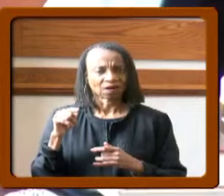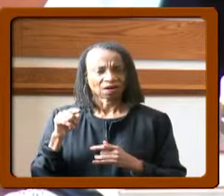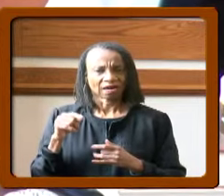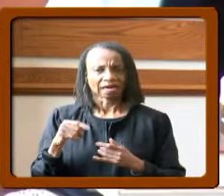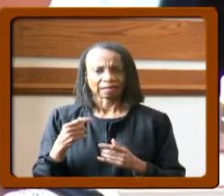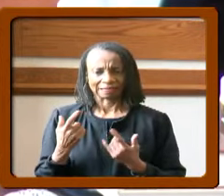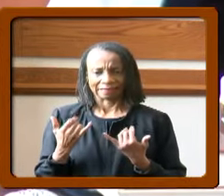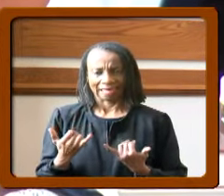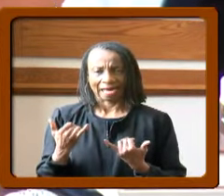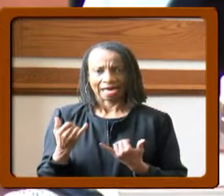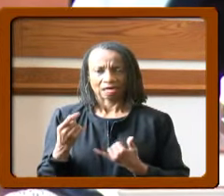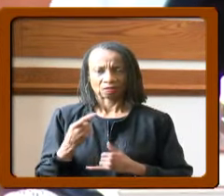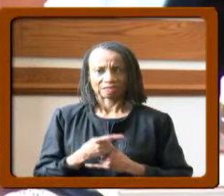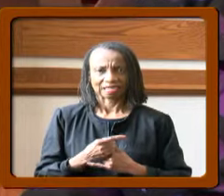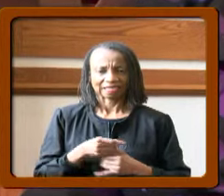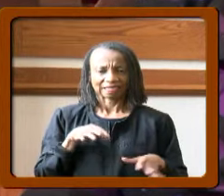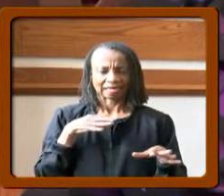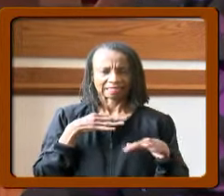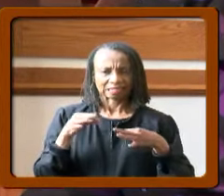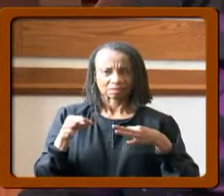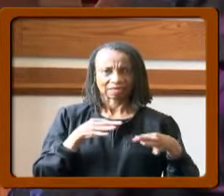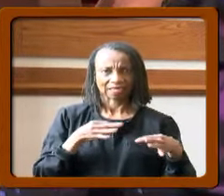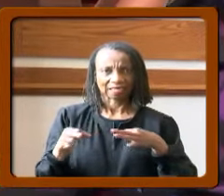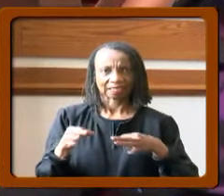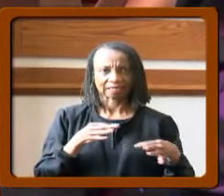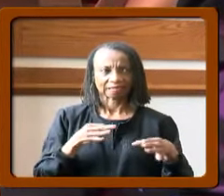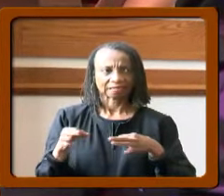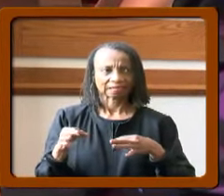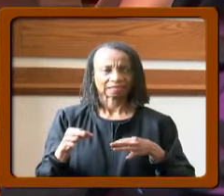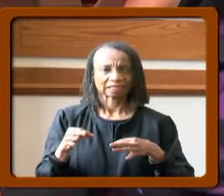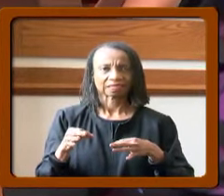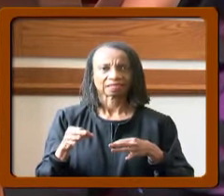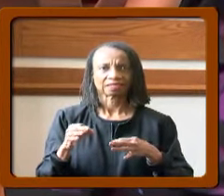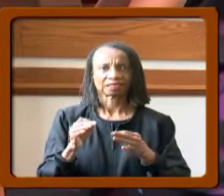describes Jesus as speech